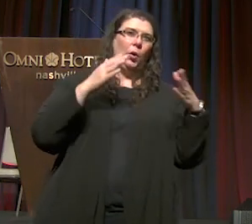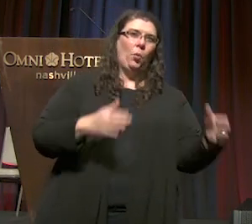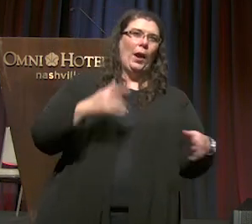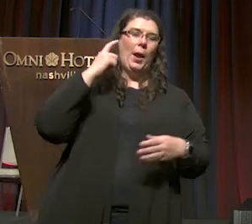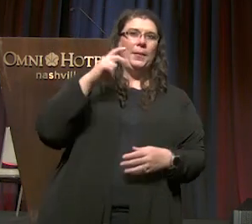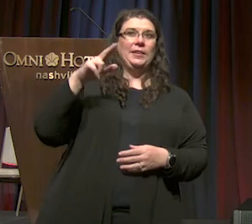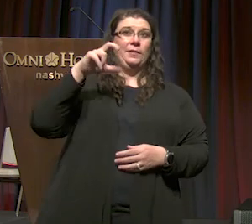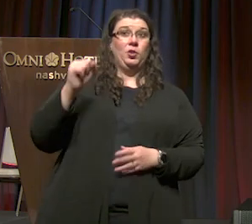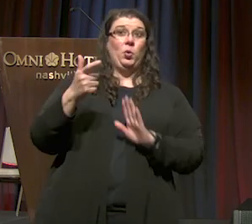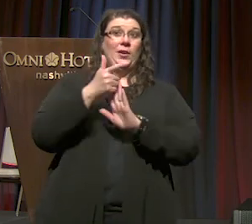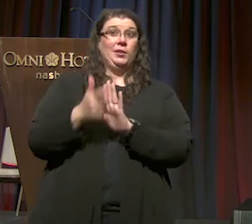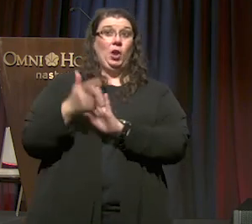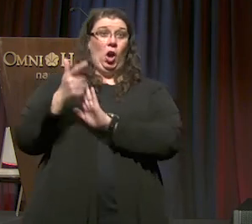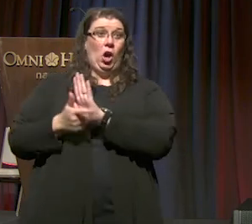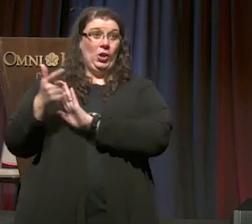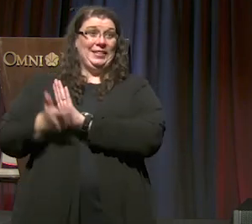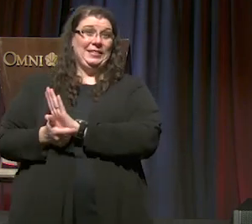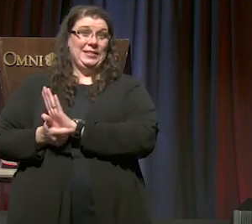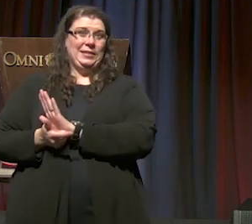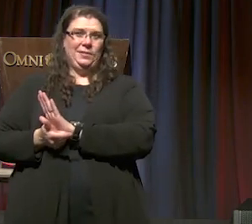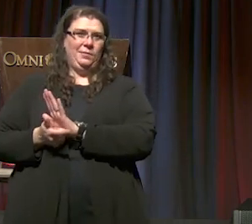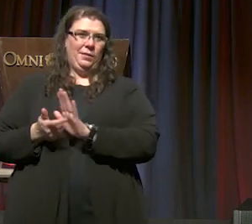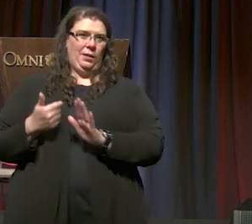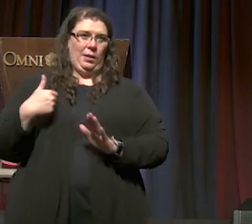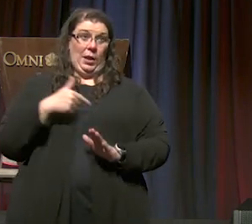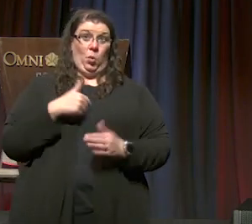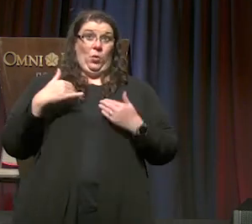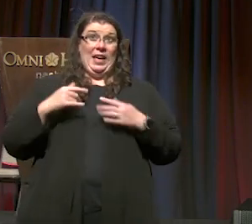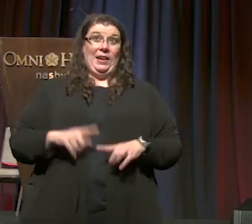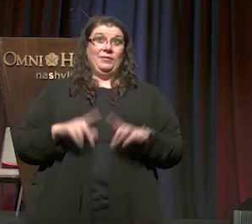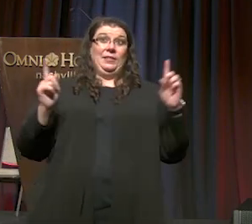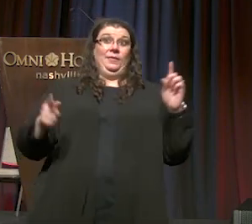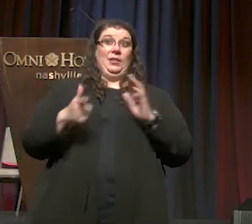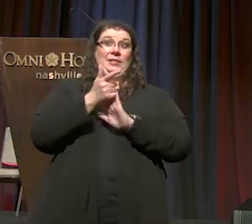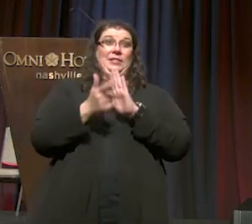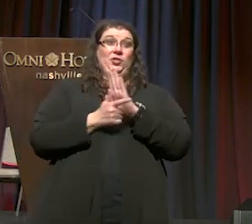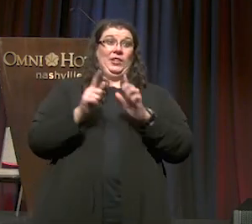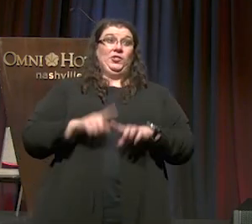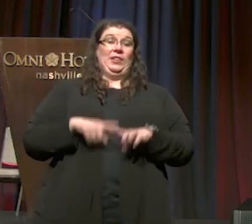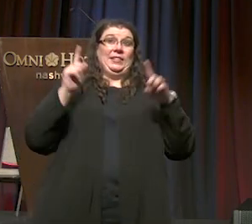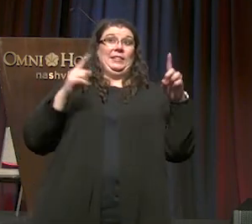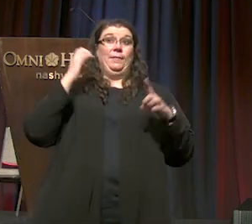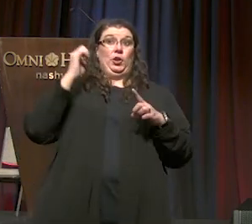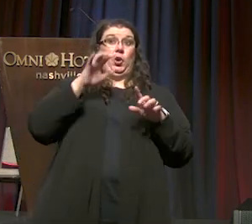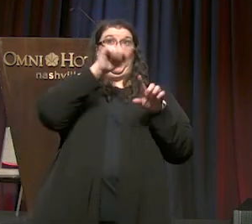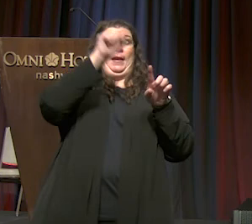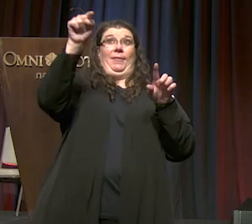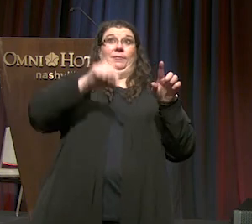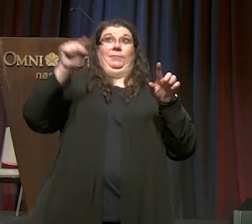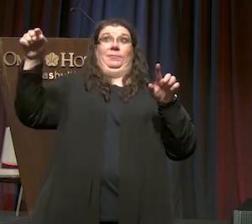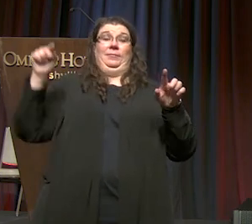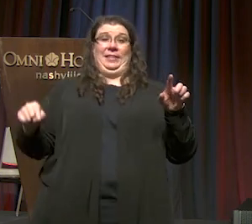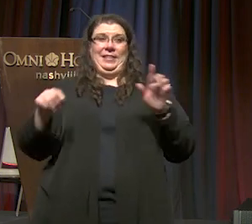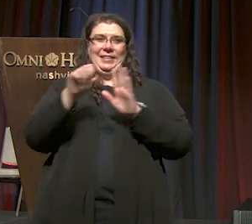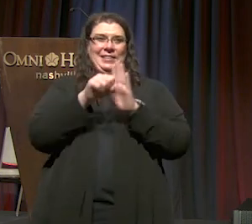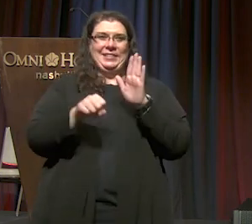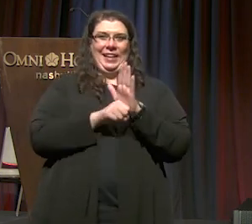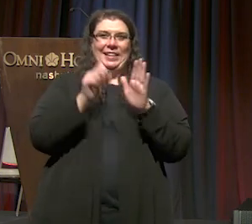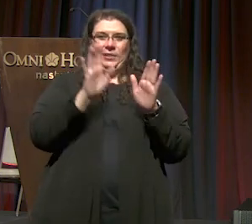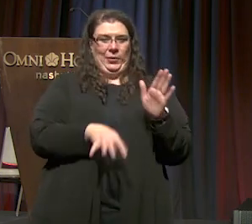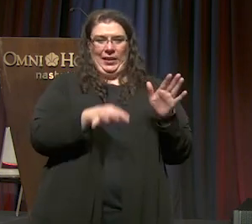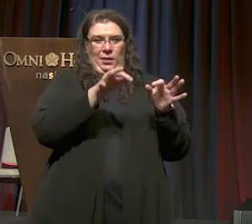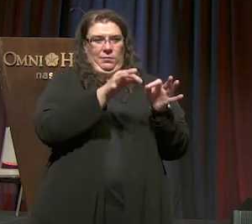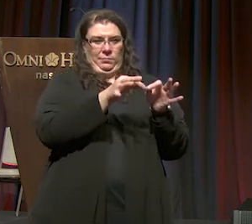US legislation, and we have different legislation in the different European states, so we have no use for